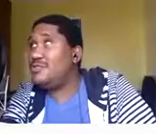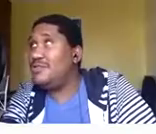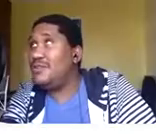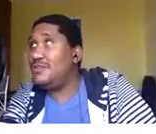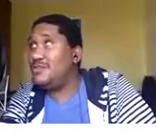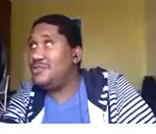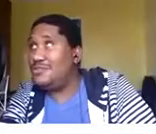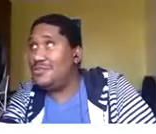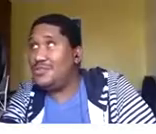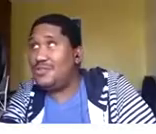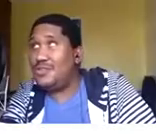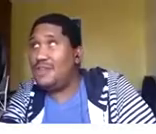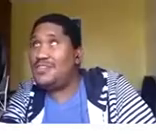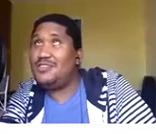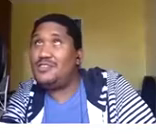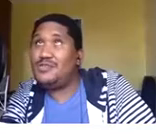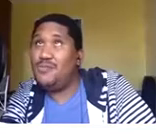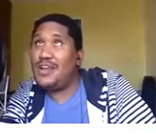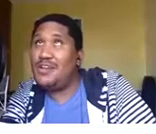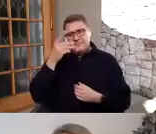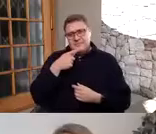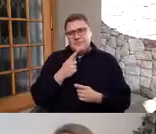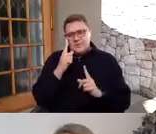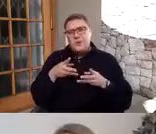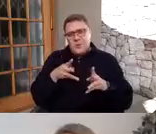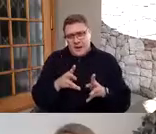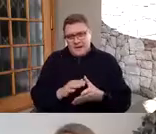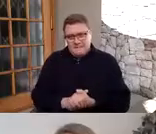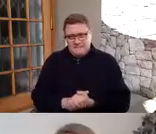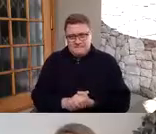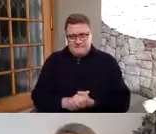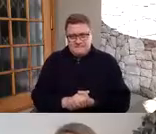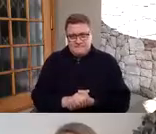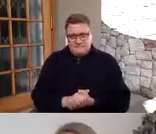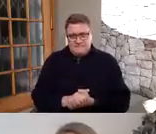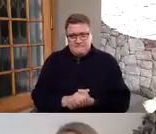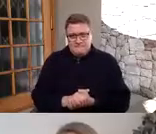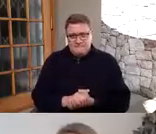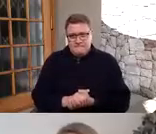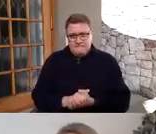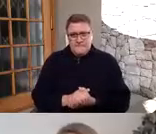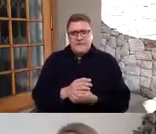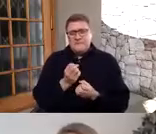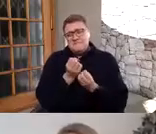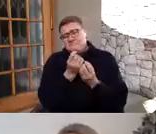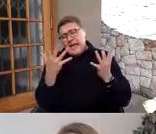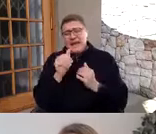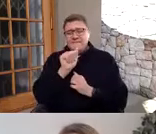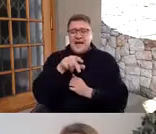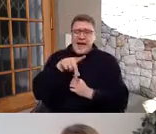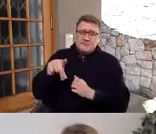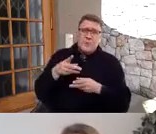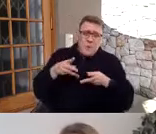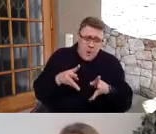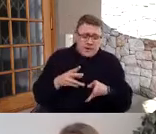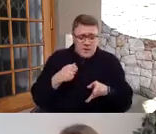you. View options button. You know, because I mean, this is just Space one Zoom.us of containing the billions of apps and ways that we